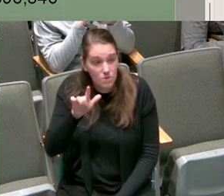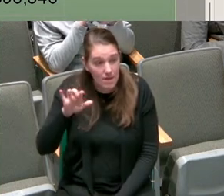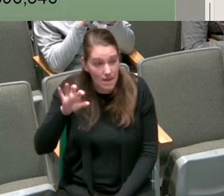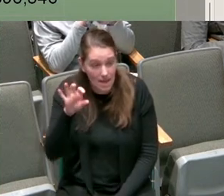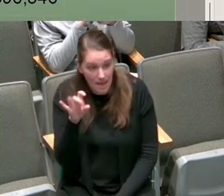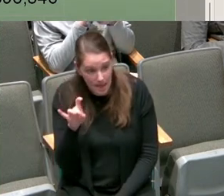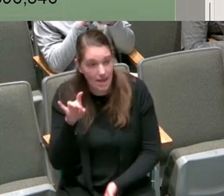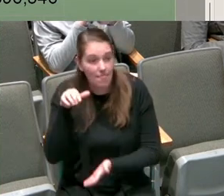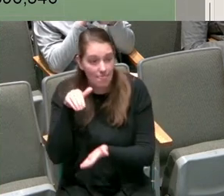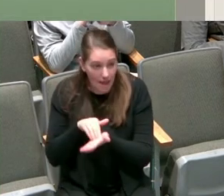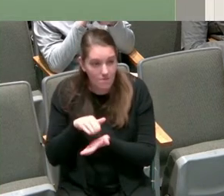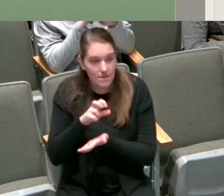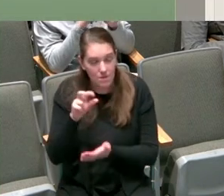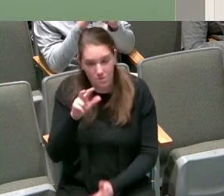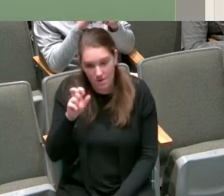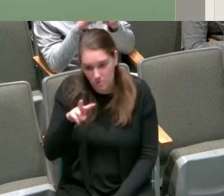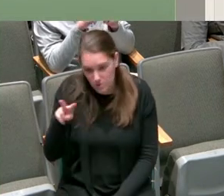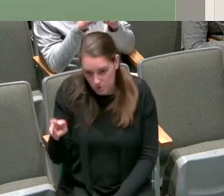24.